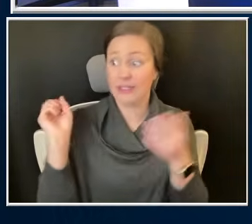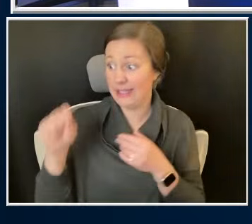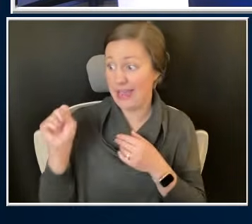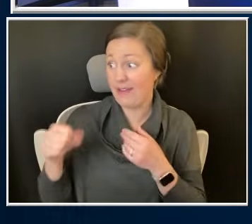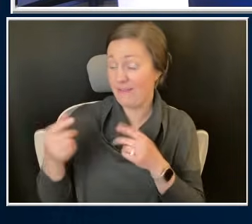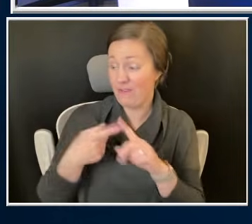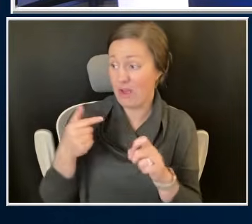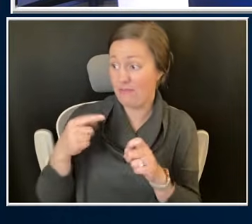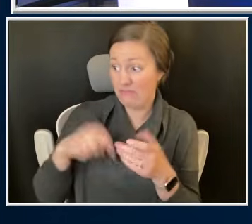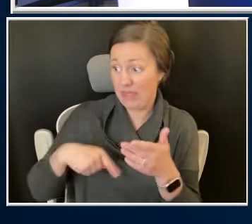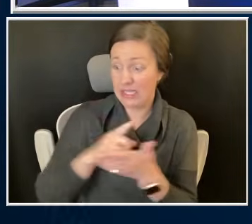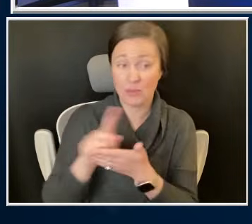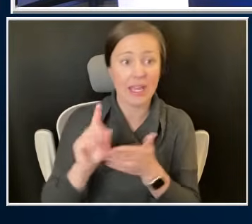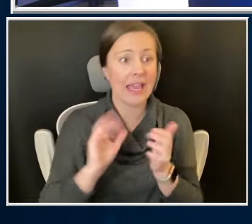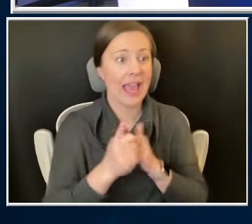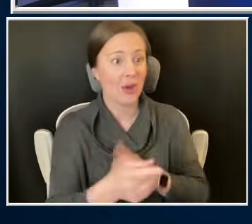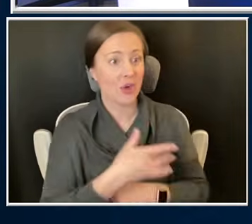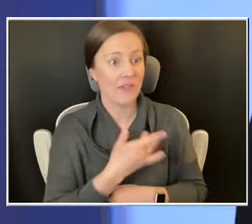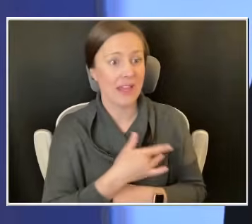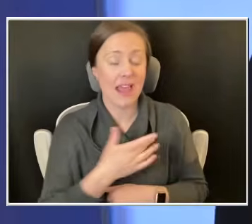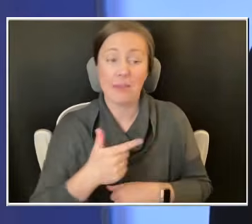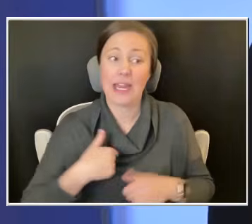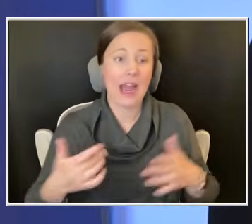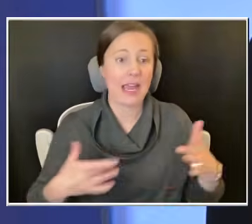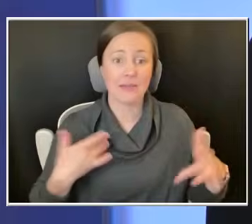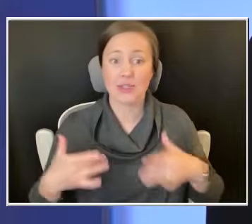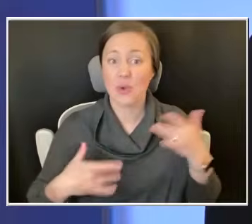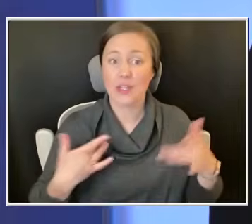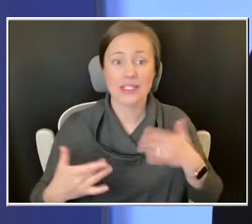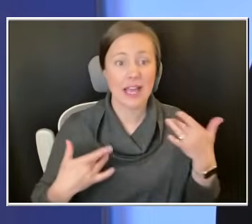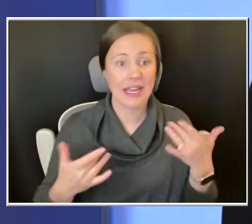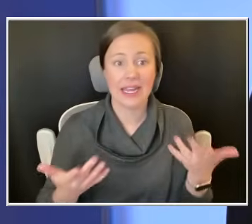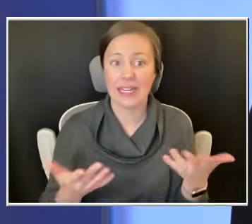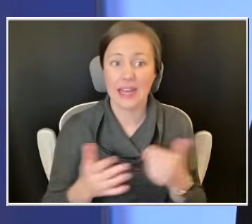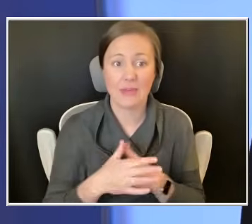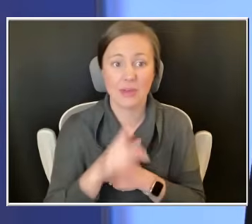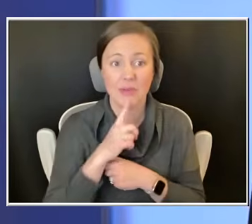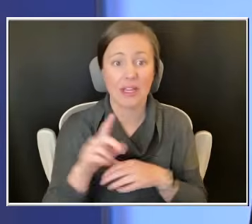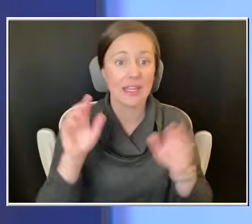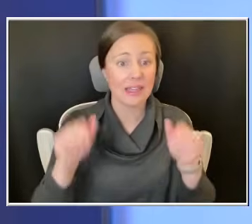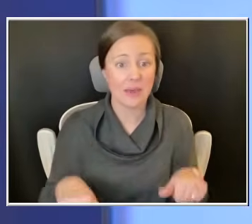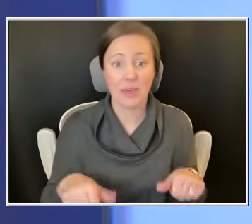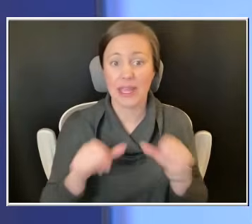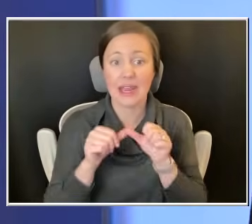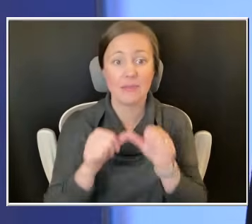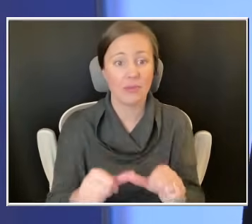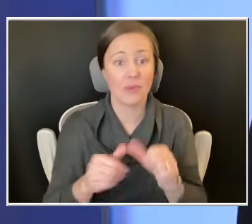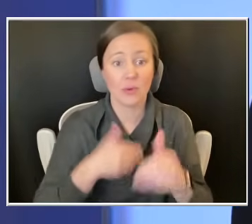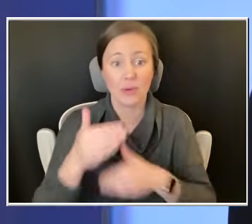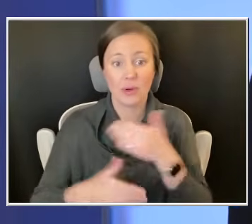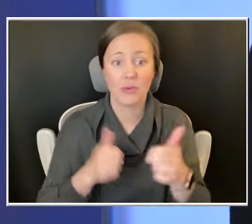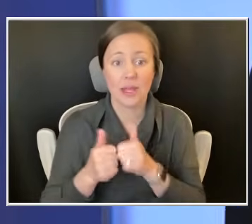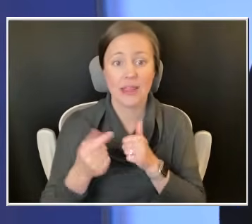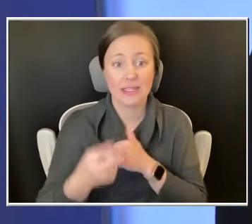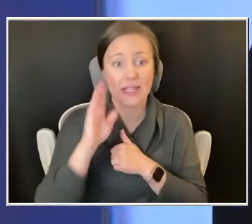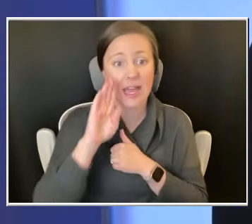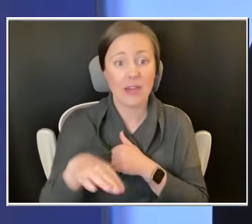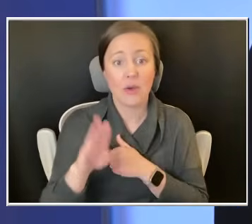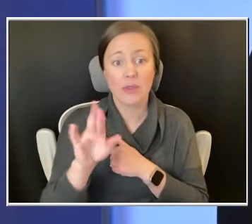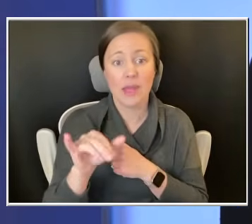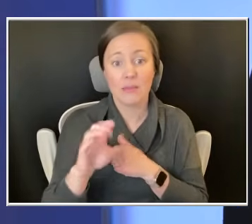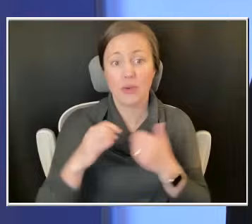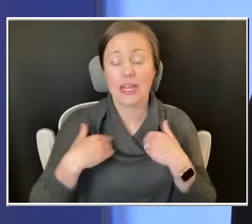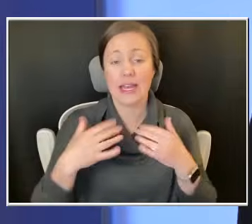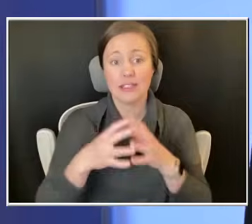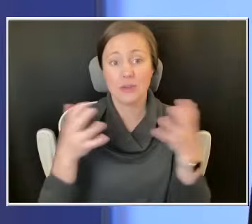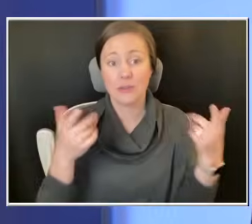make you feel? I am so excited that, we can move forward with this. I know she has a lot going on, and now she can get on with